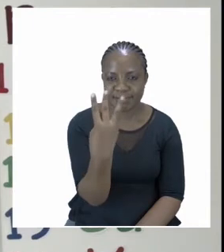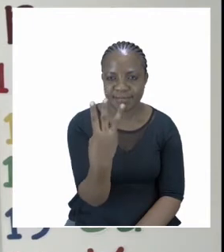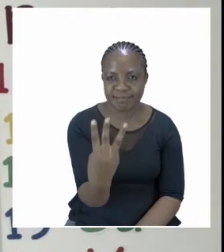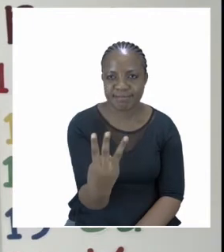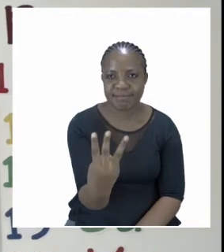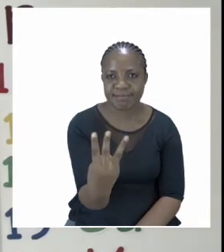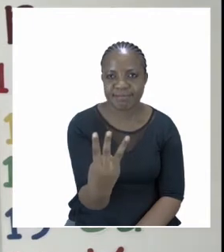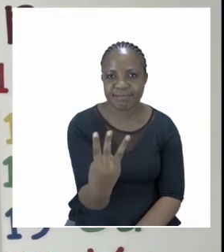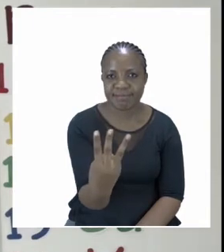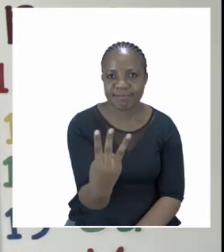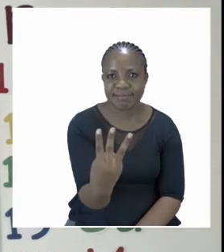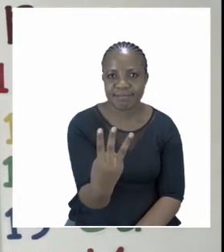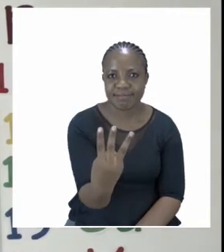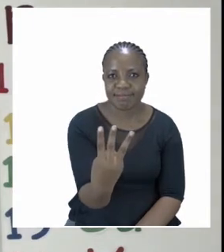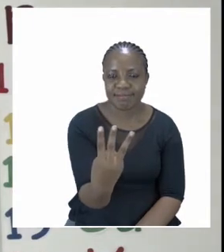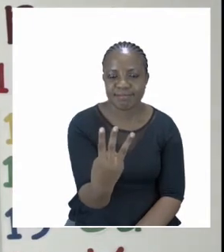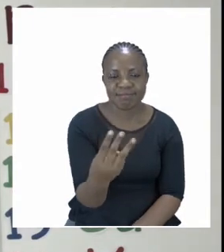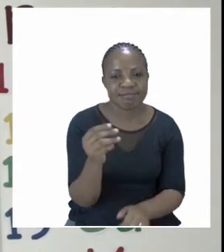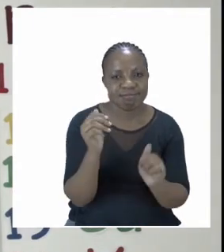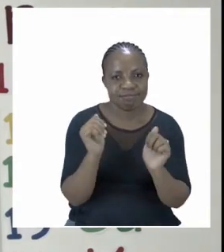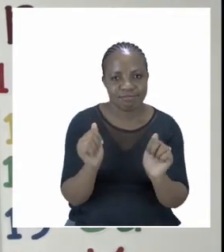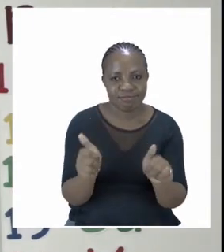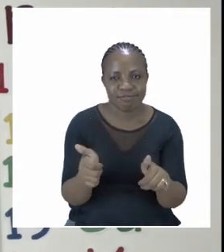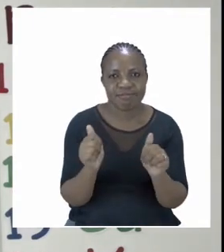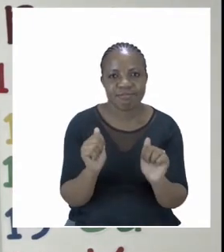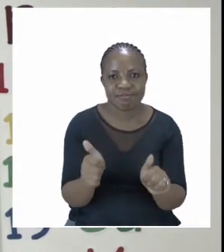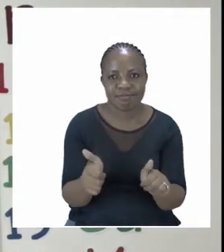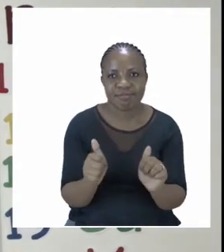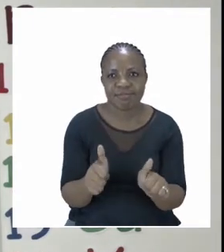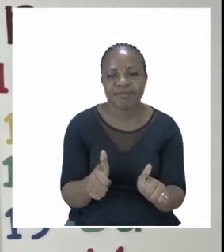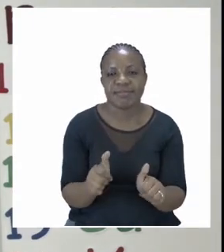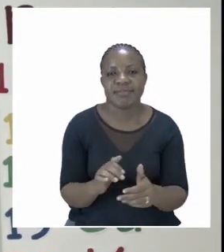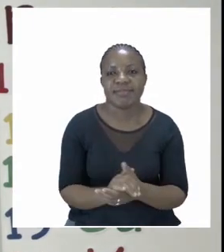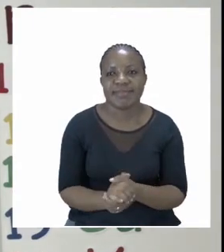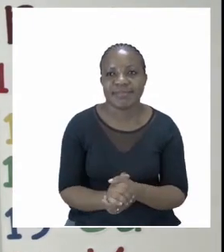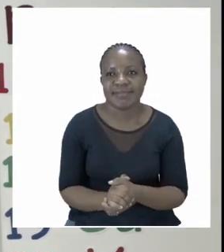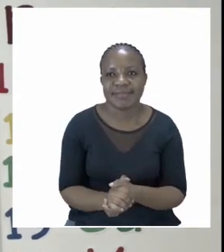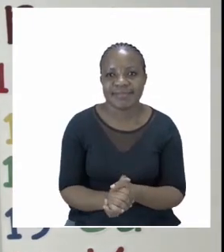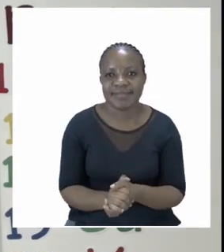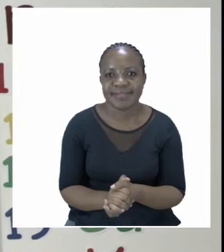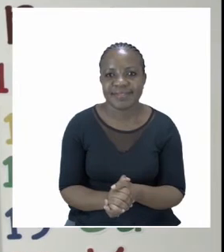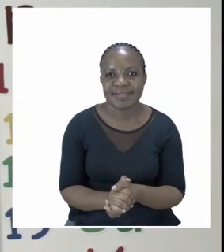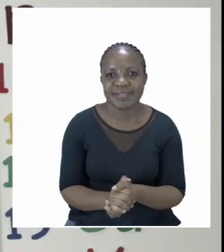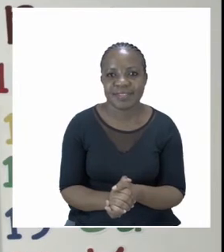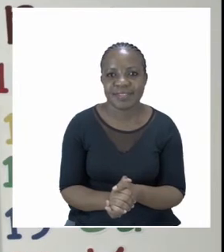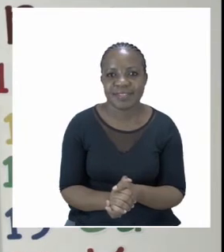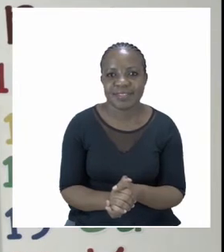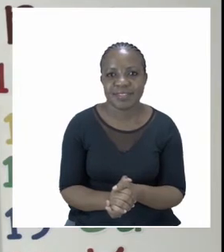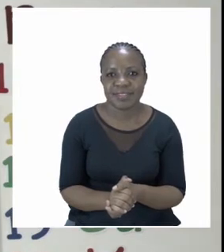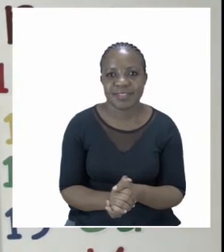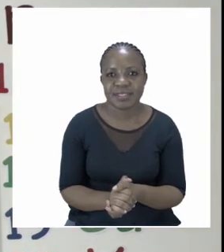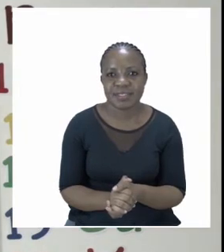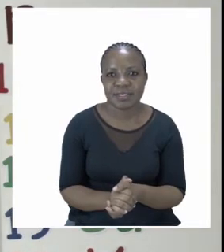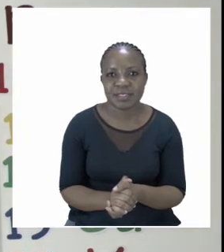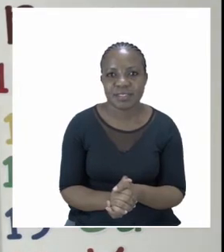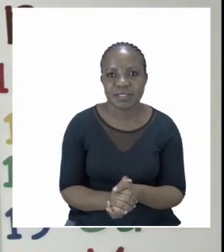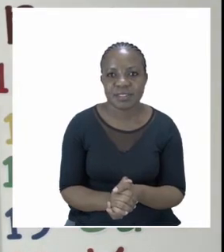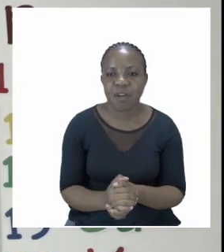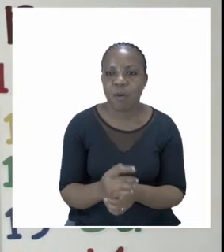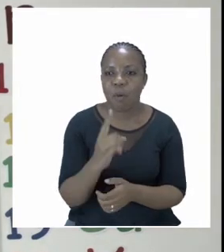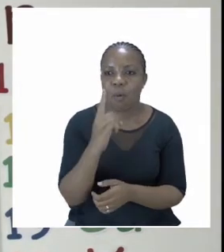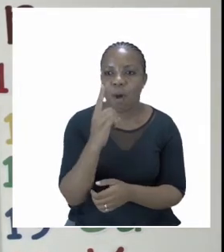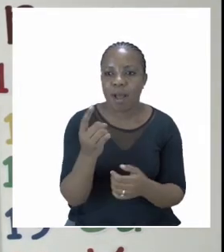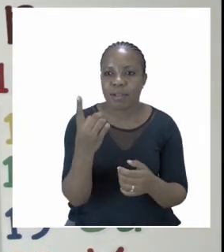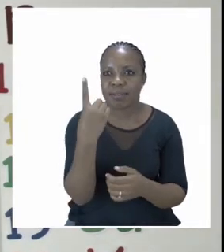Three. Very good. Now I want you to show me one